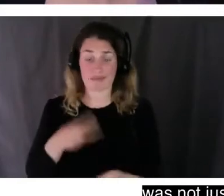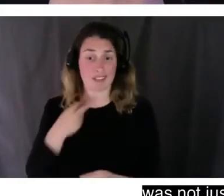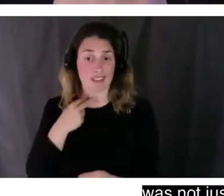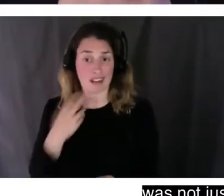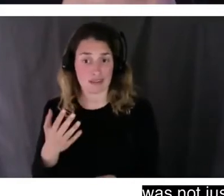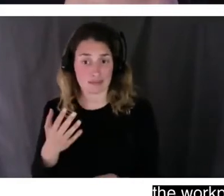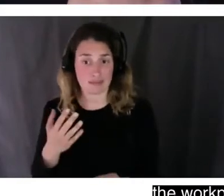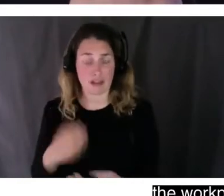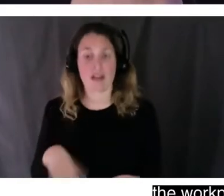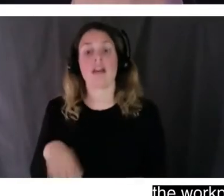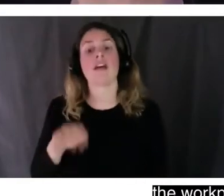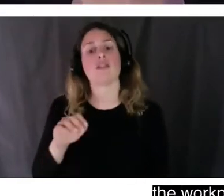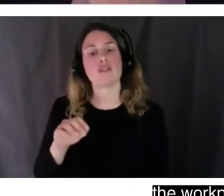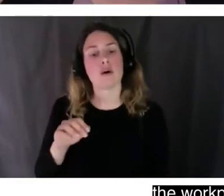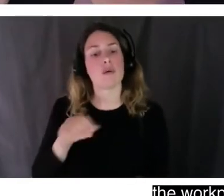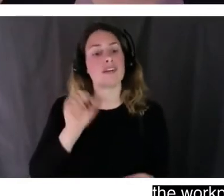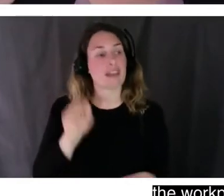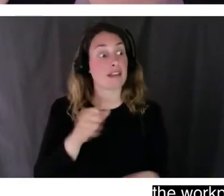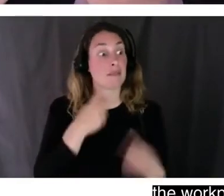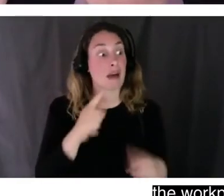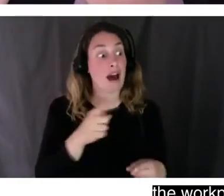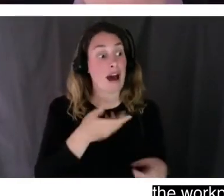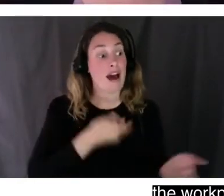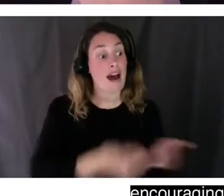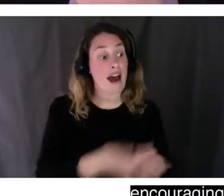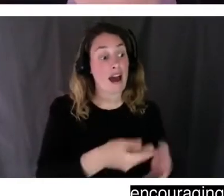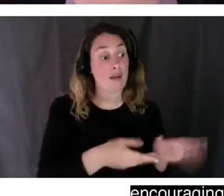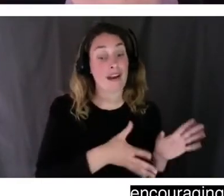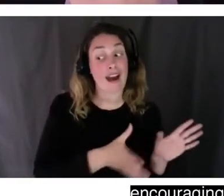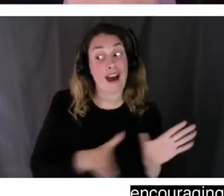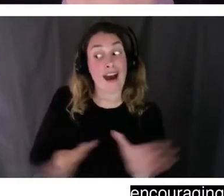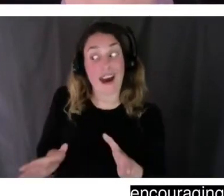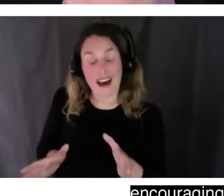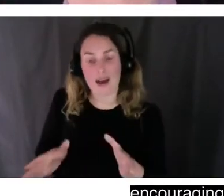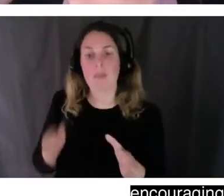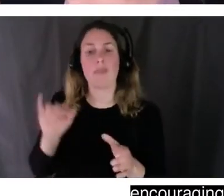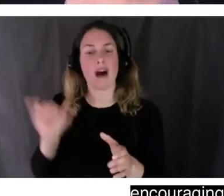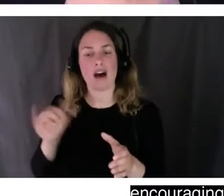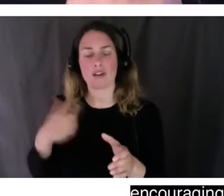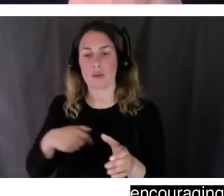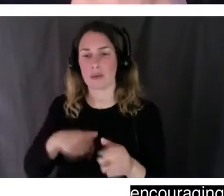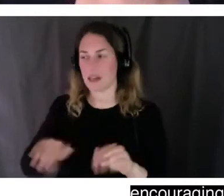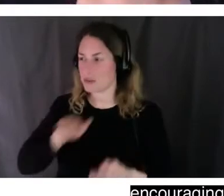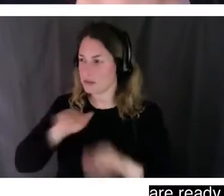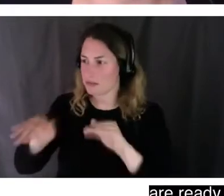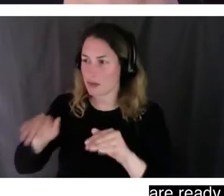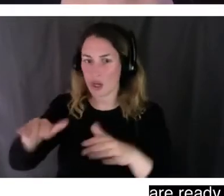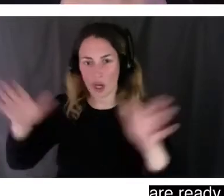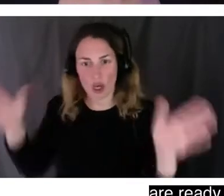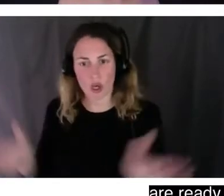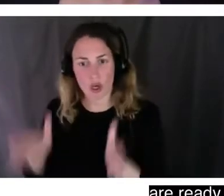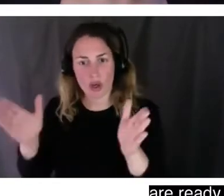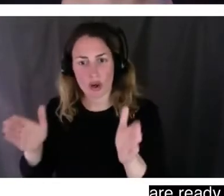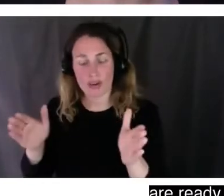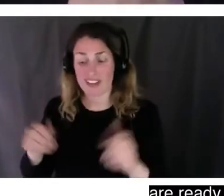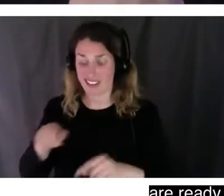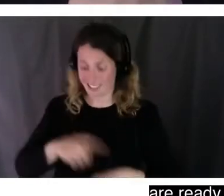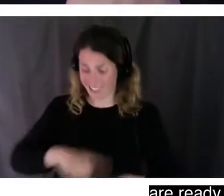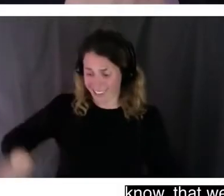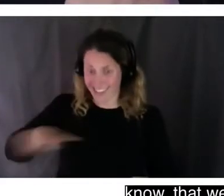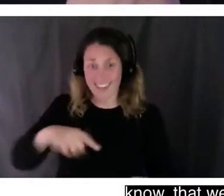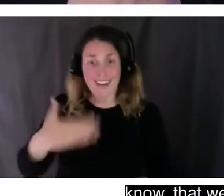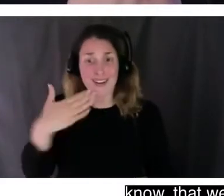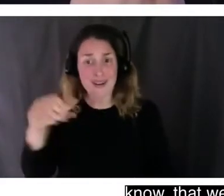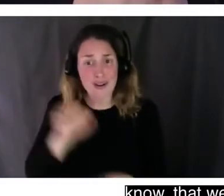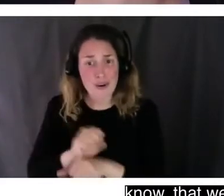about getting people in the workplace, but really reminding and encouraging people that those good workers are ready to move to the next